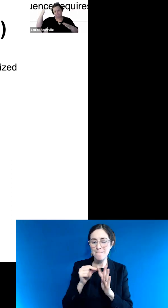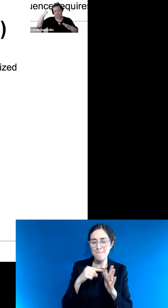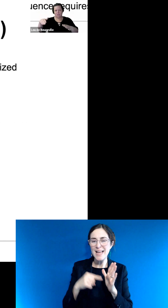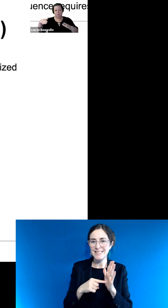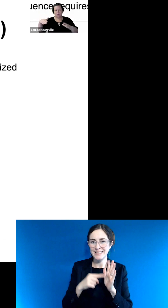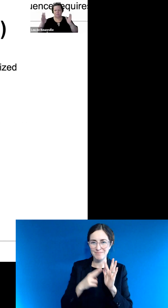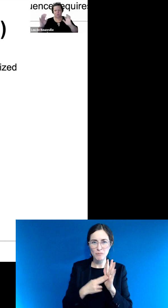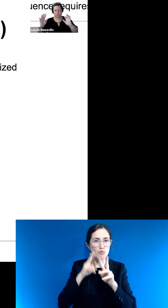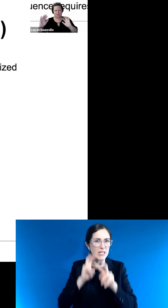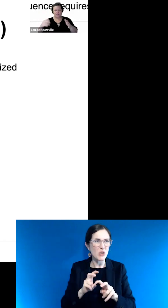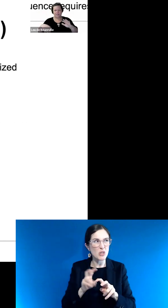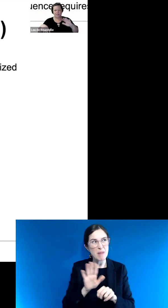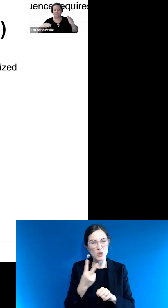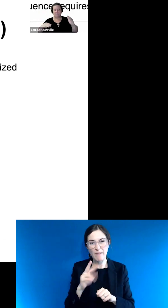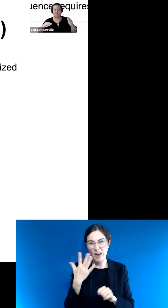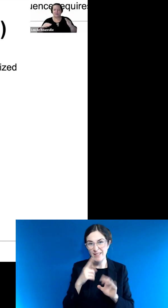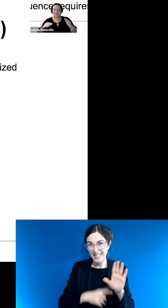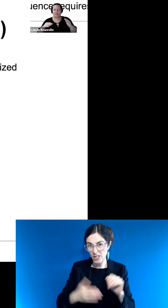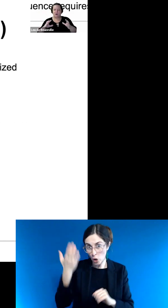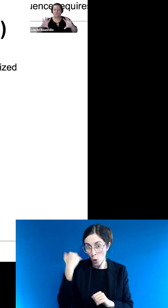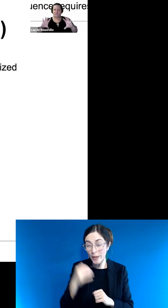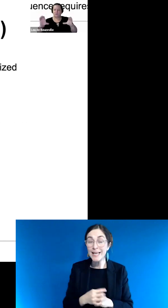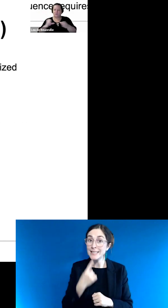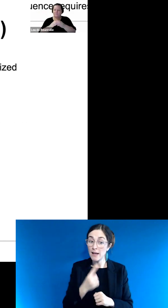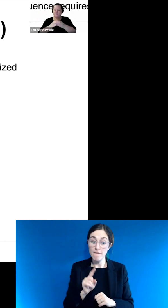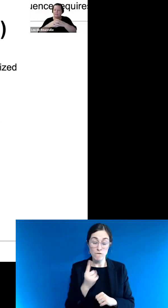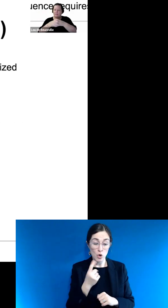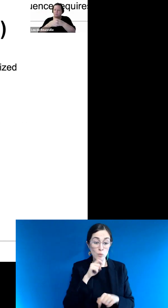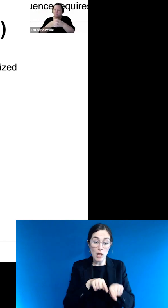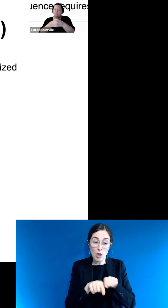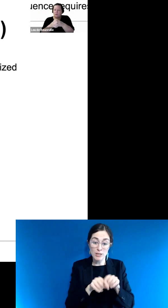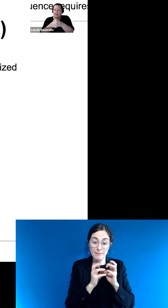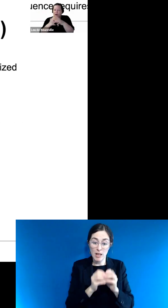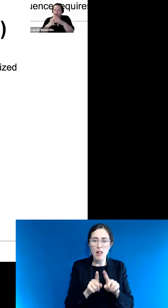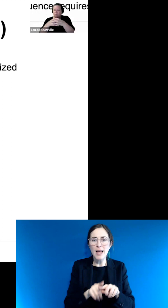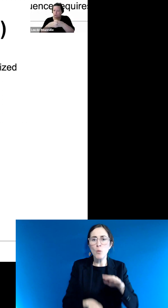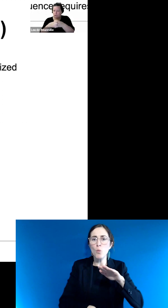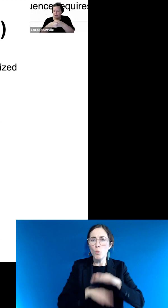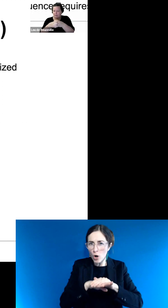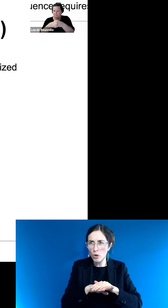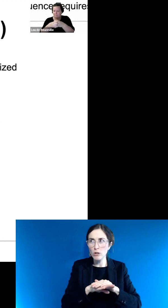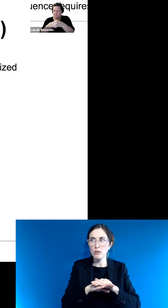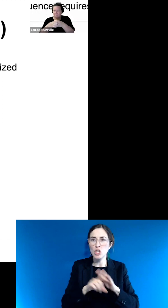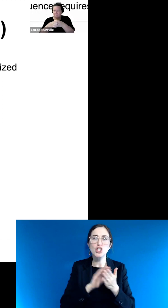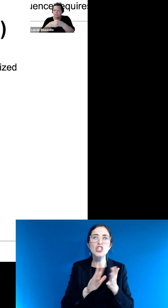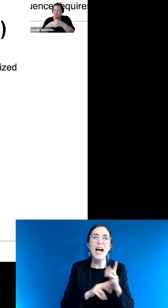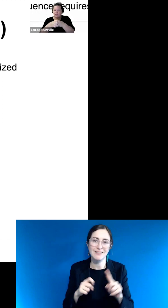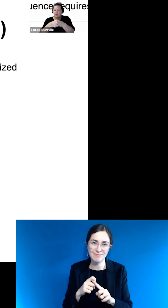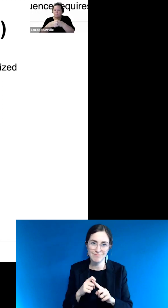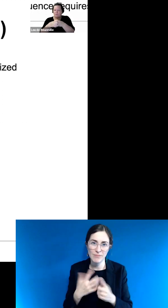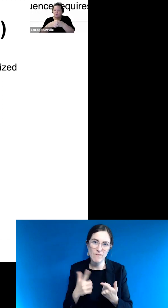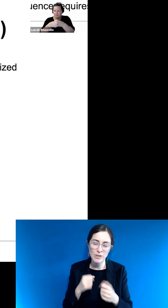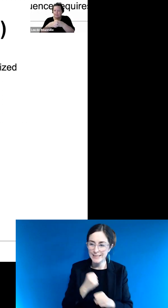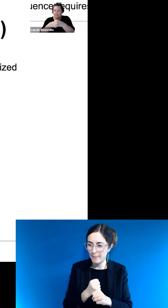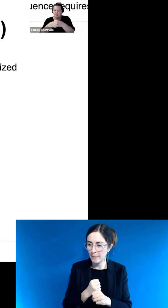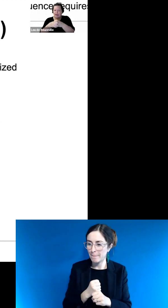this 25 years ago. They will often learn first the word as a whole chunk. So,